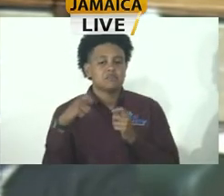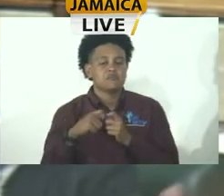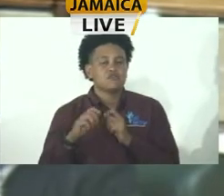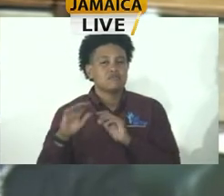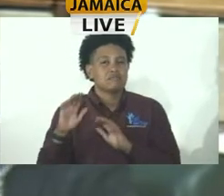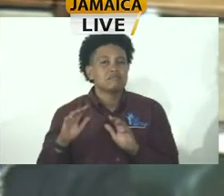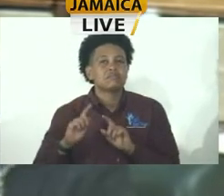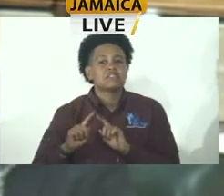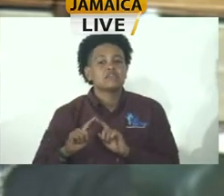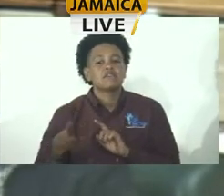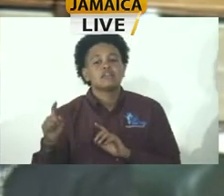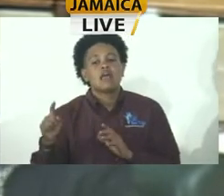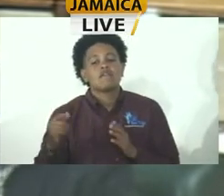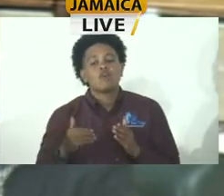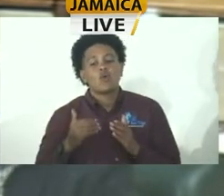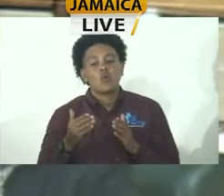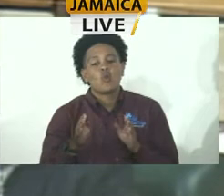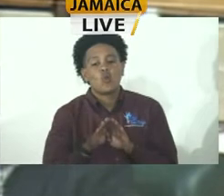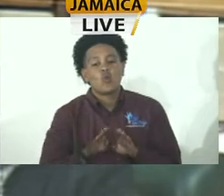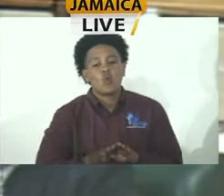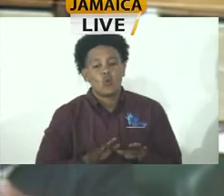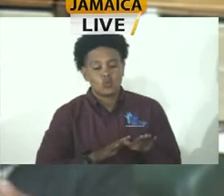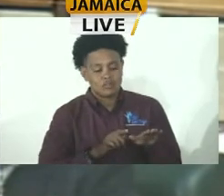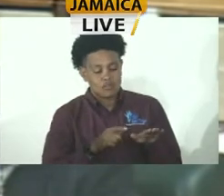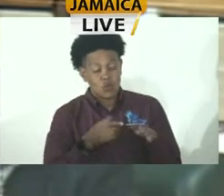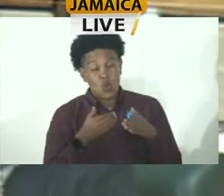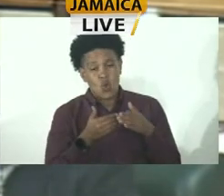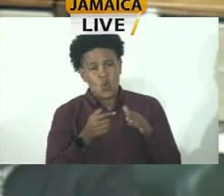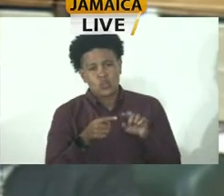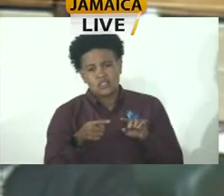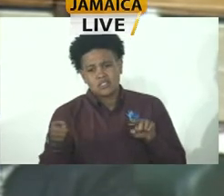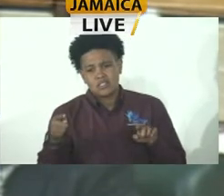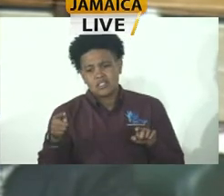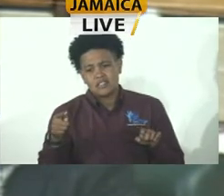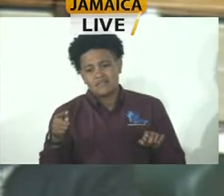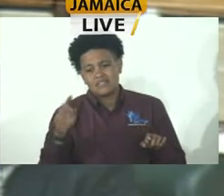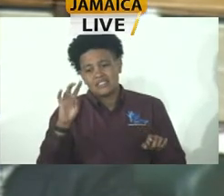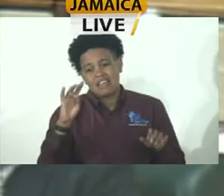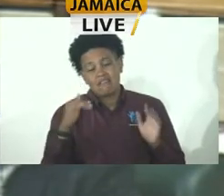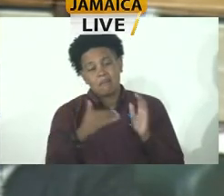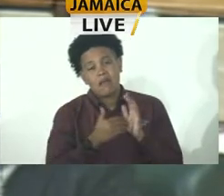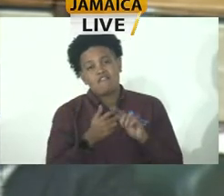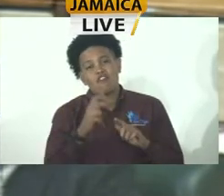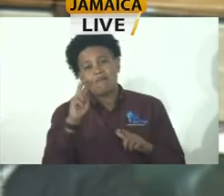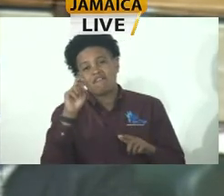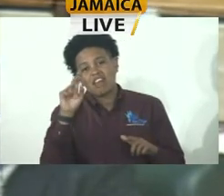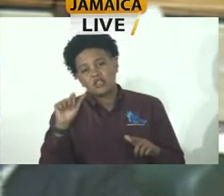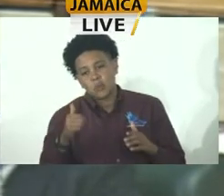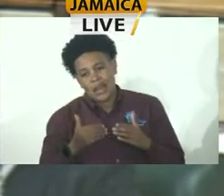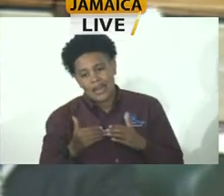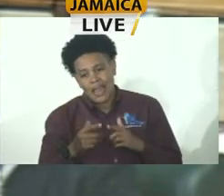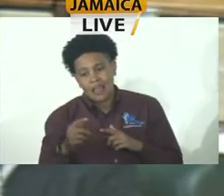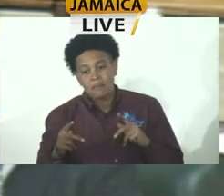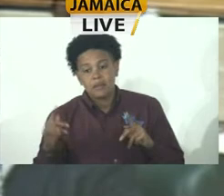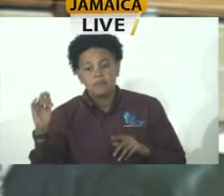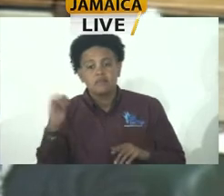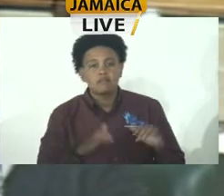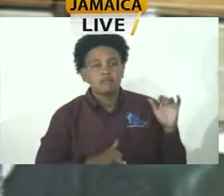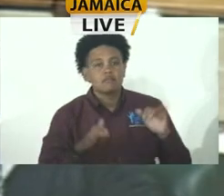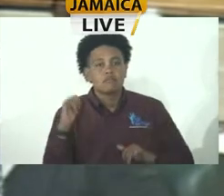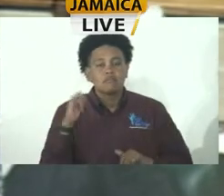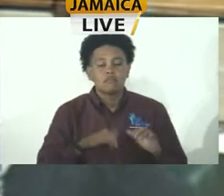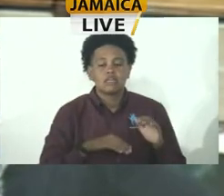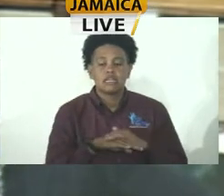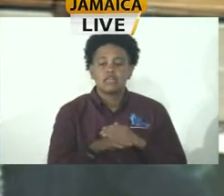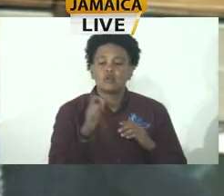they have a close border with south america seven miles away from venezuela so they have people coming in that they may